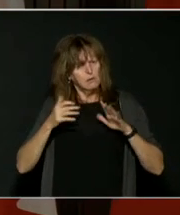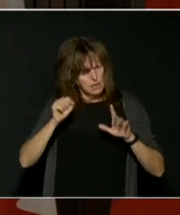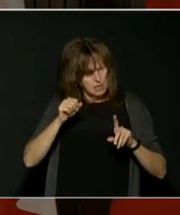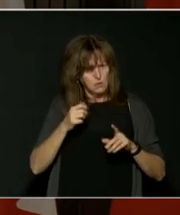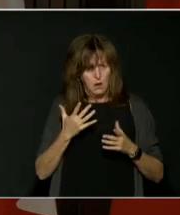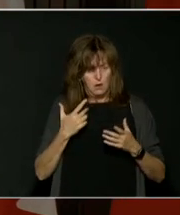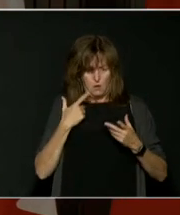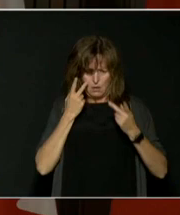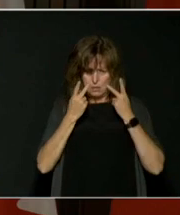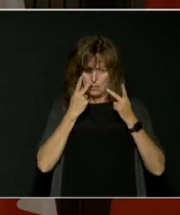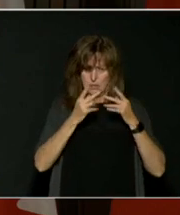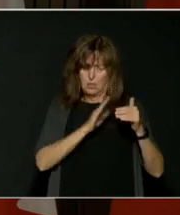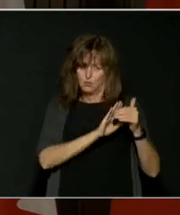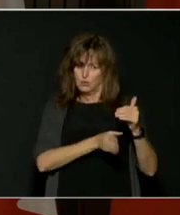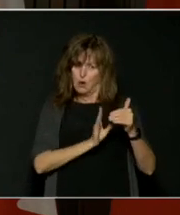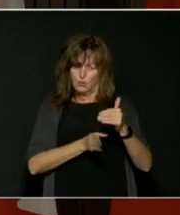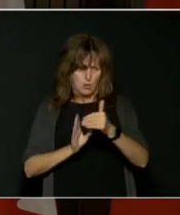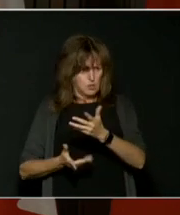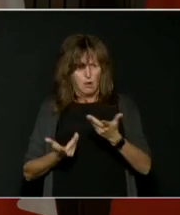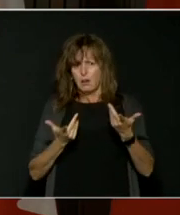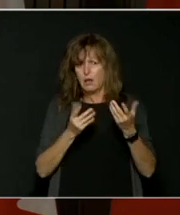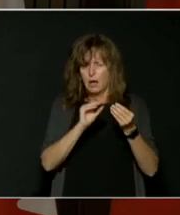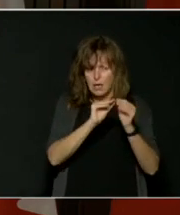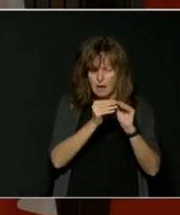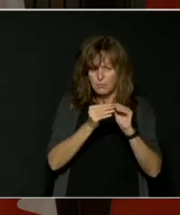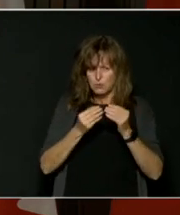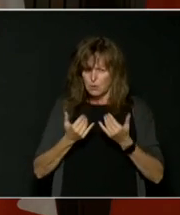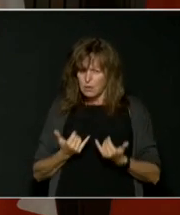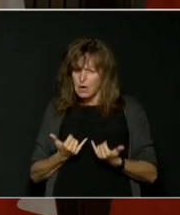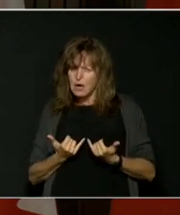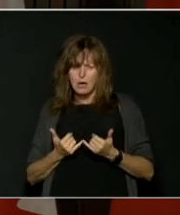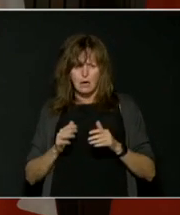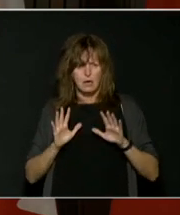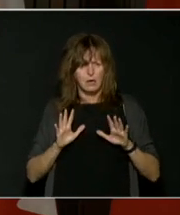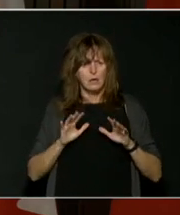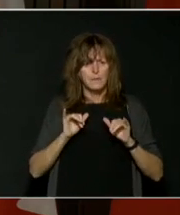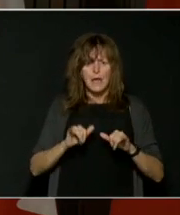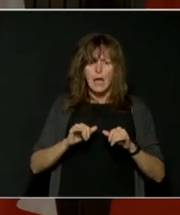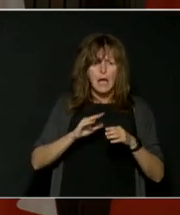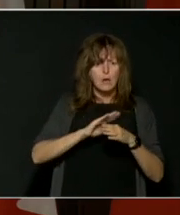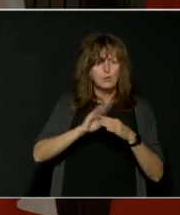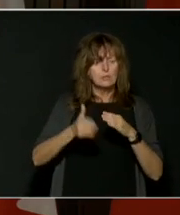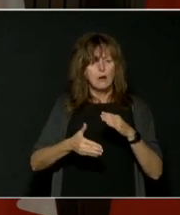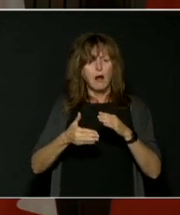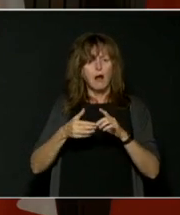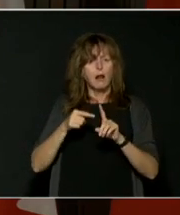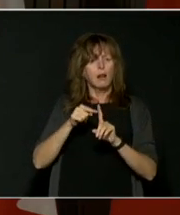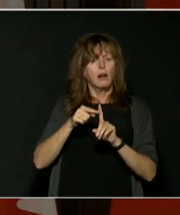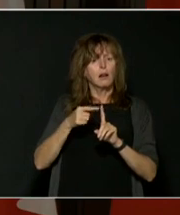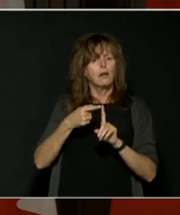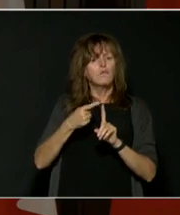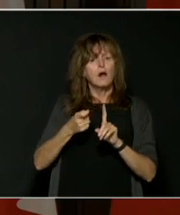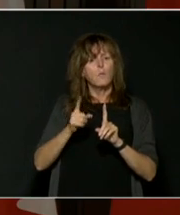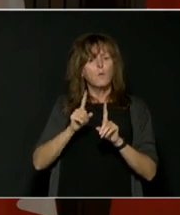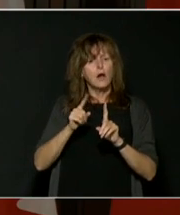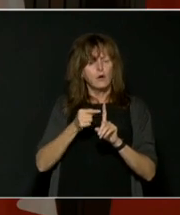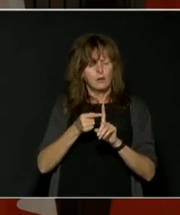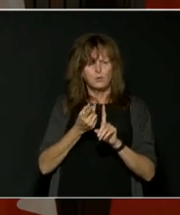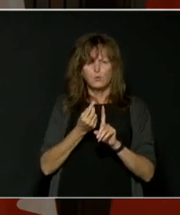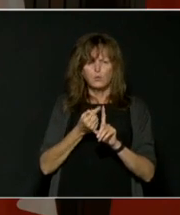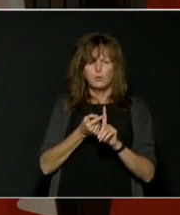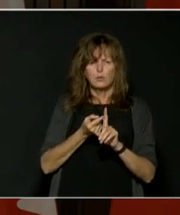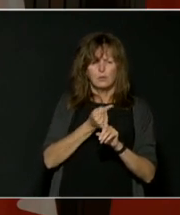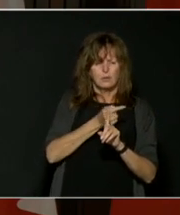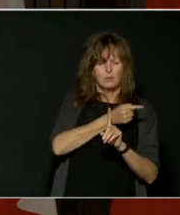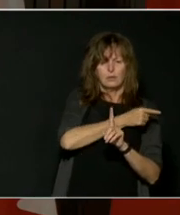get now, reflect people's behavior 10 to 14 days ago, right? Because